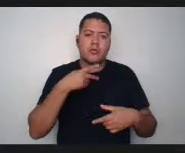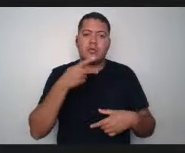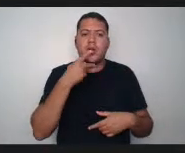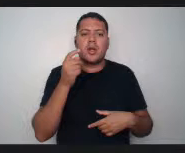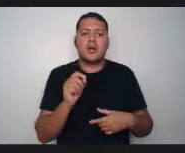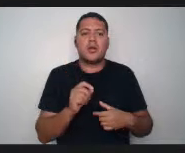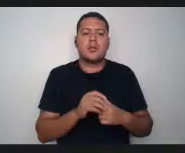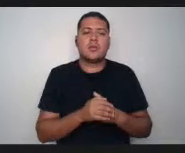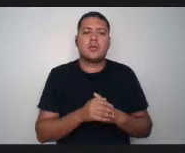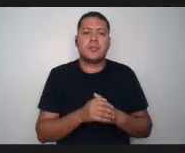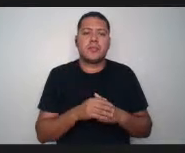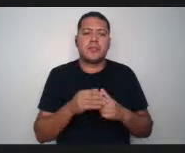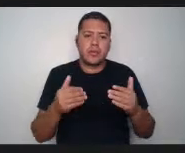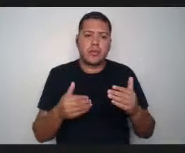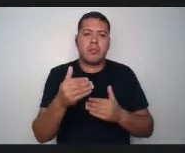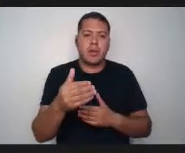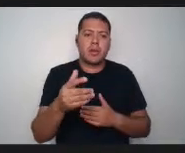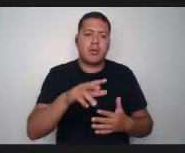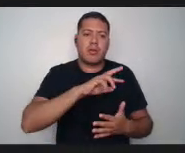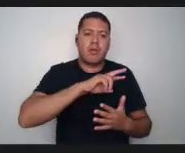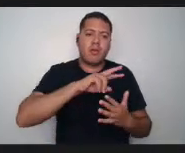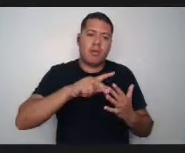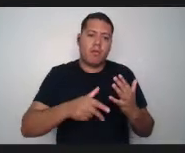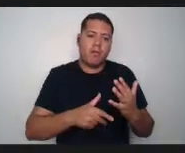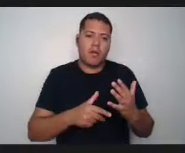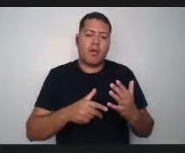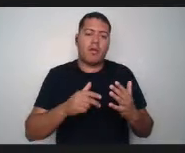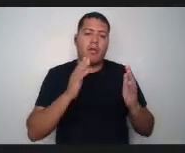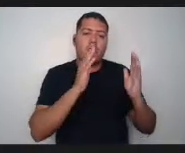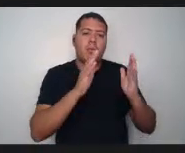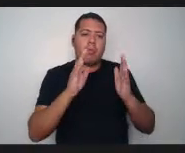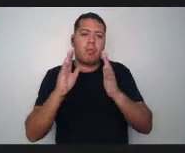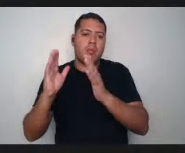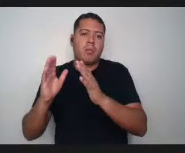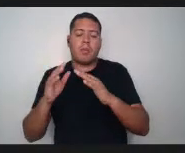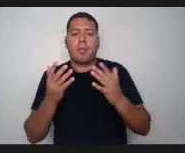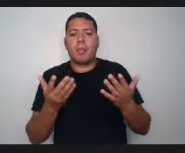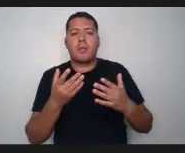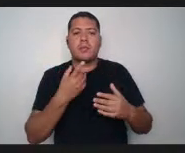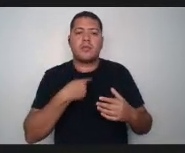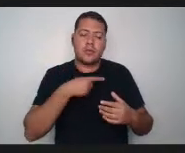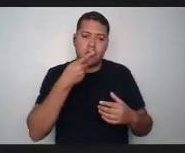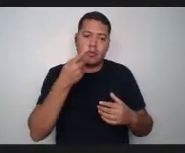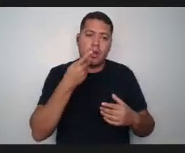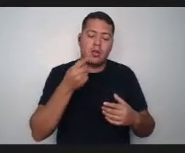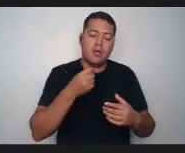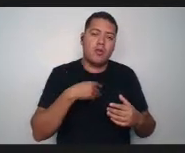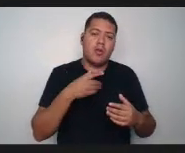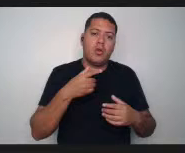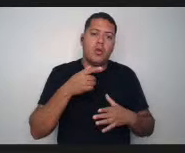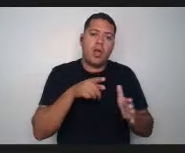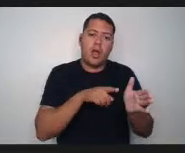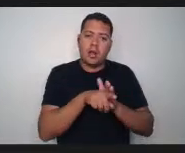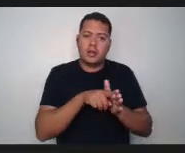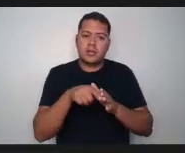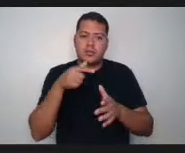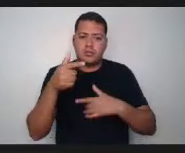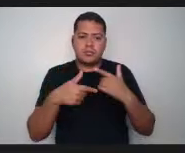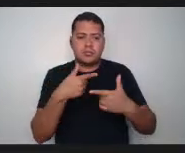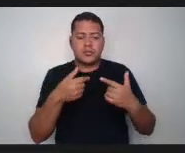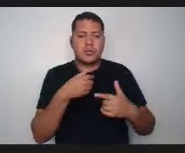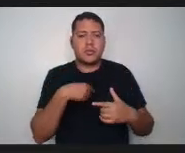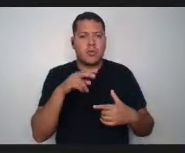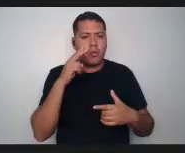work, I'm talking about these different aspects. When I'm going to analyze